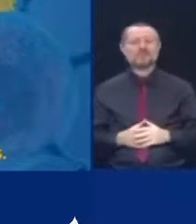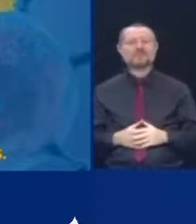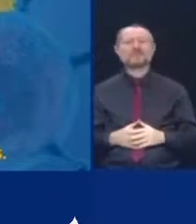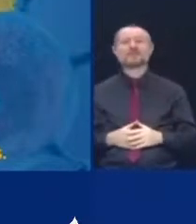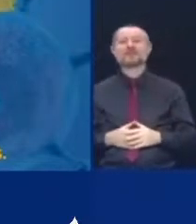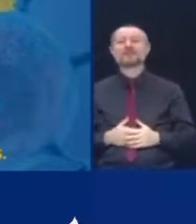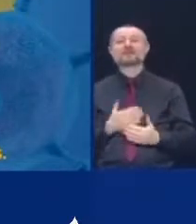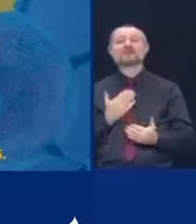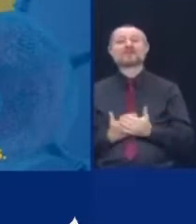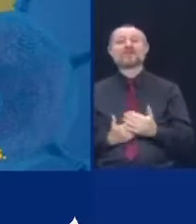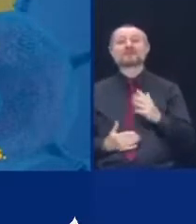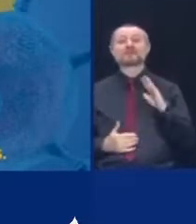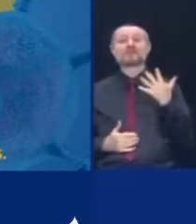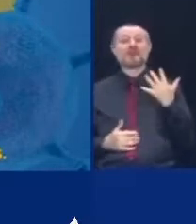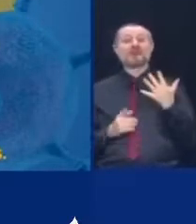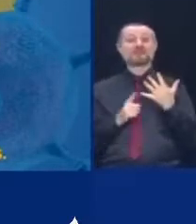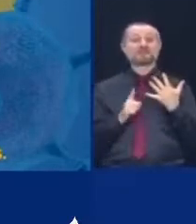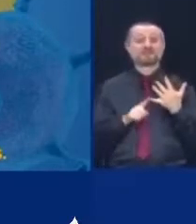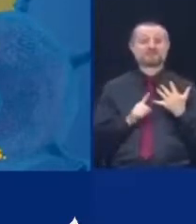Fact 5.